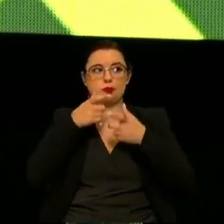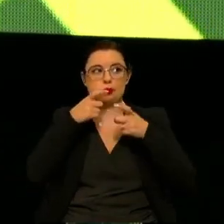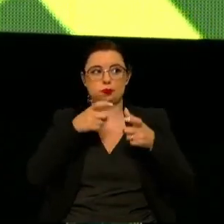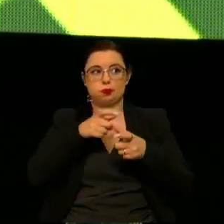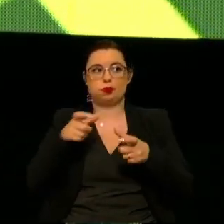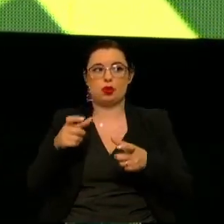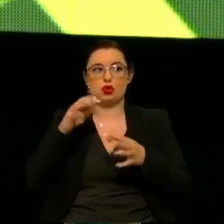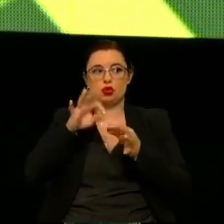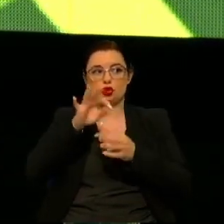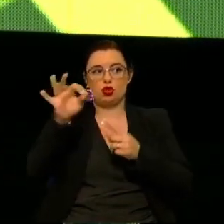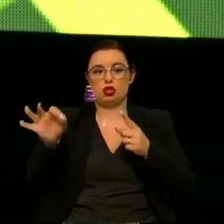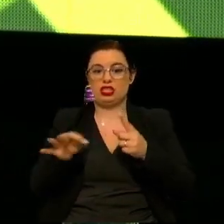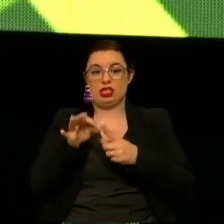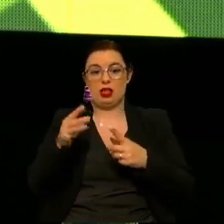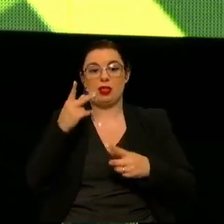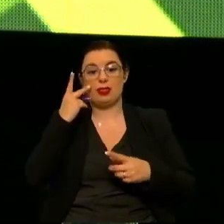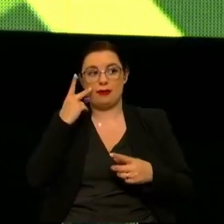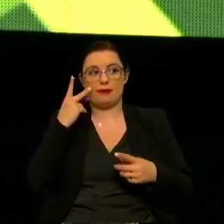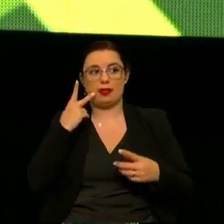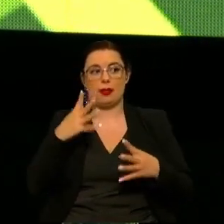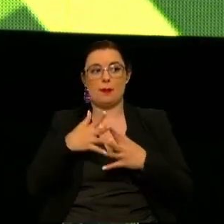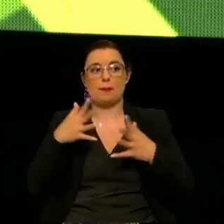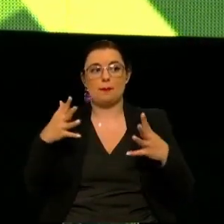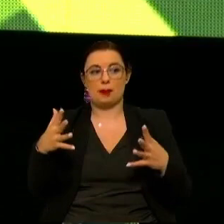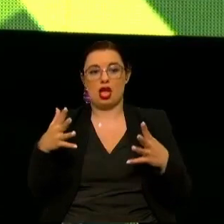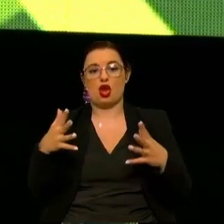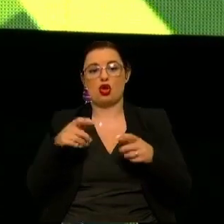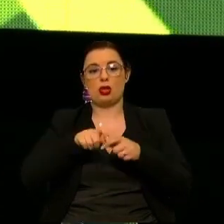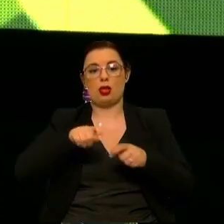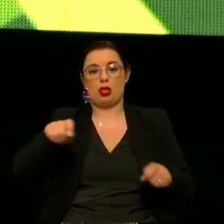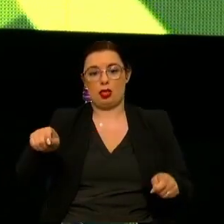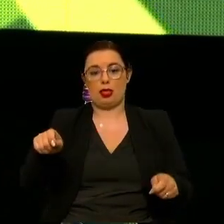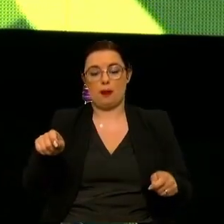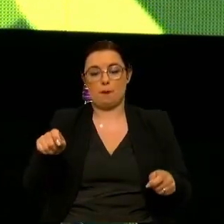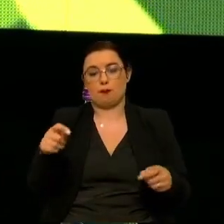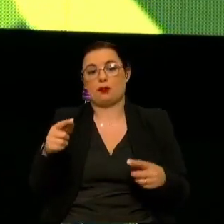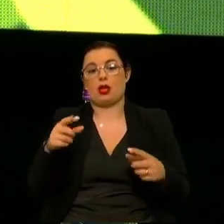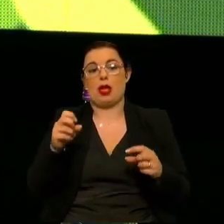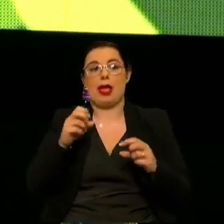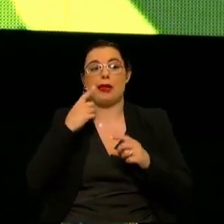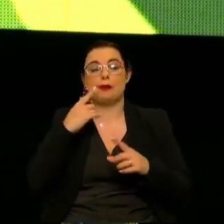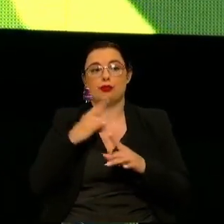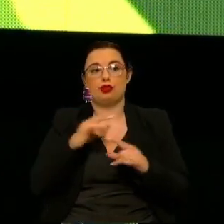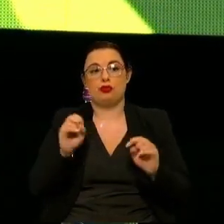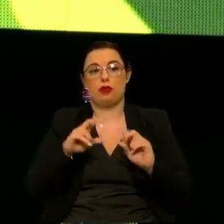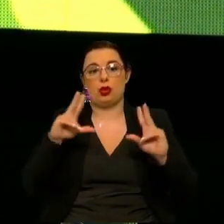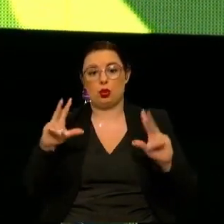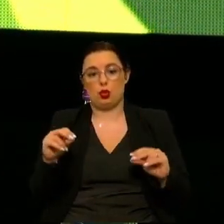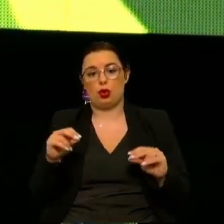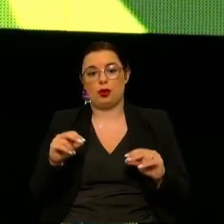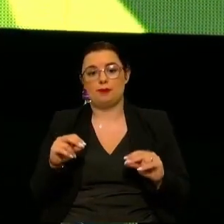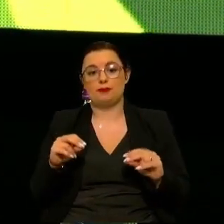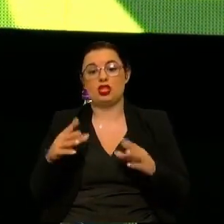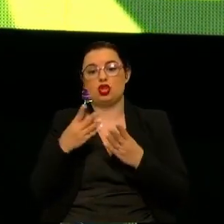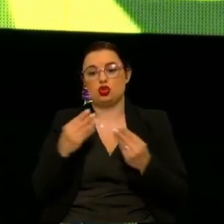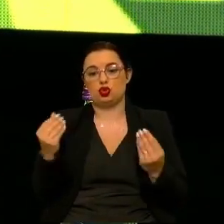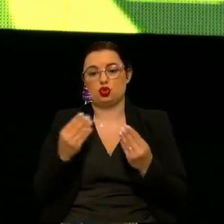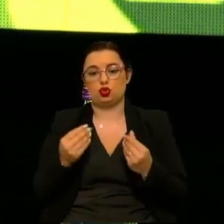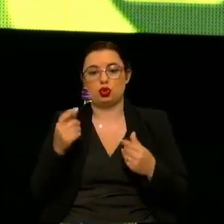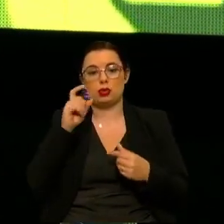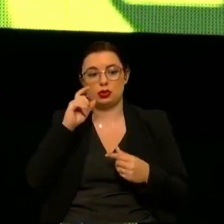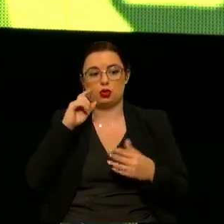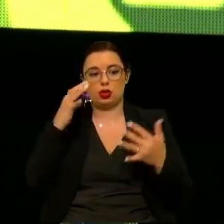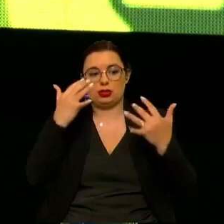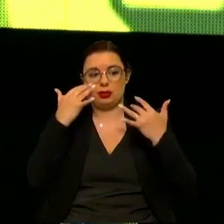not control the life cycle in the greatest extension possible, controlling the life